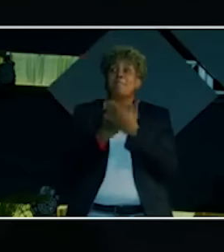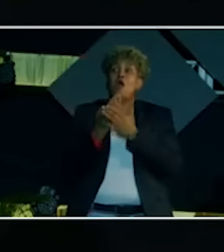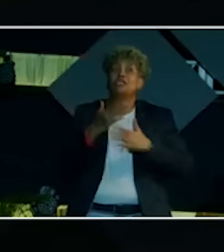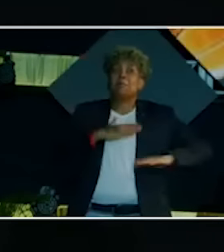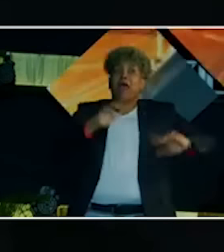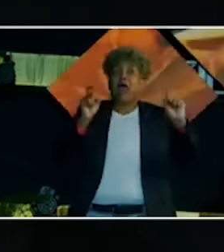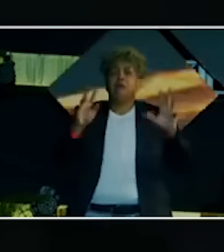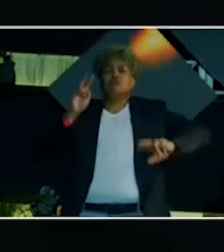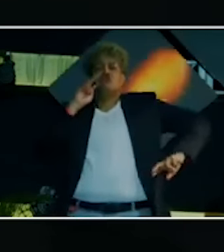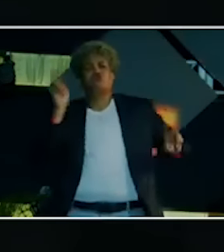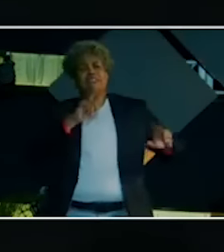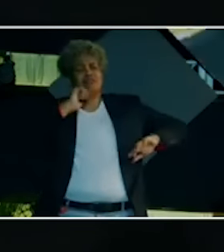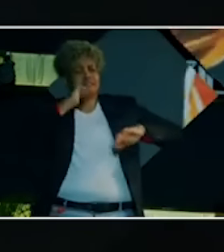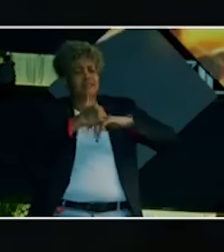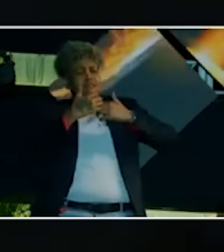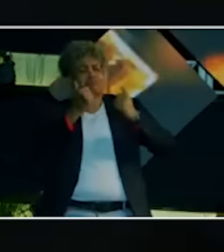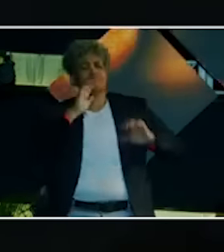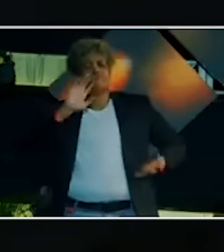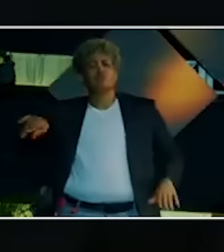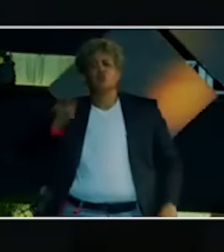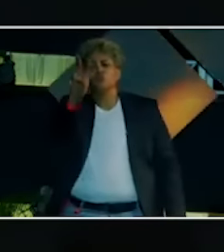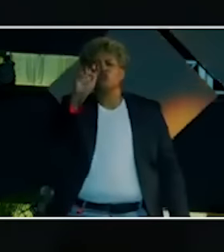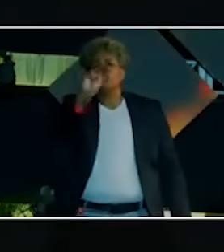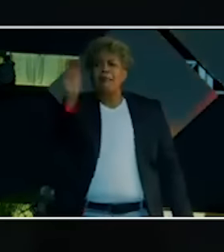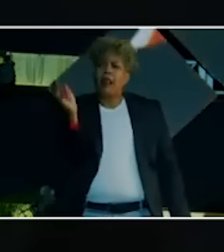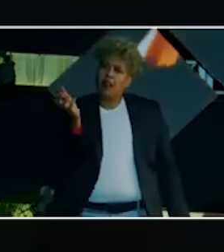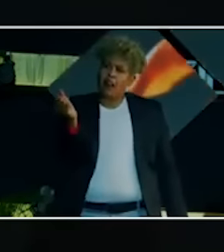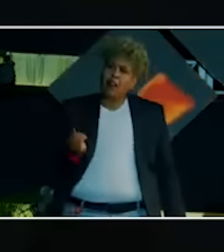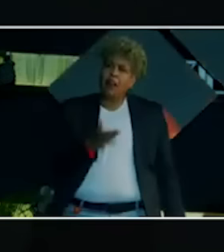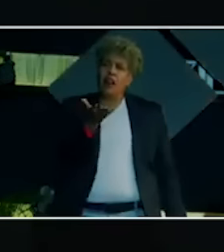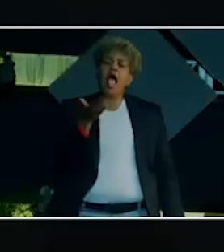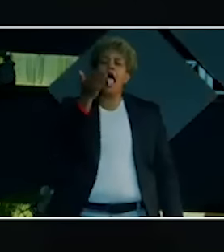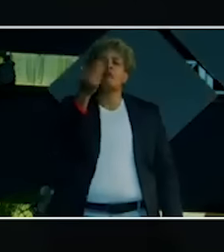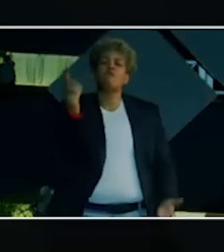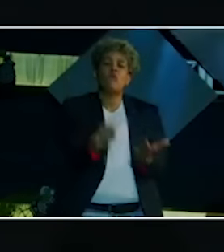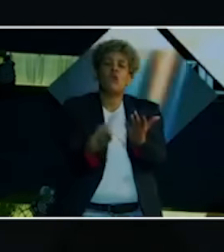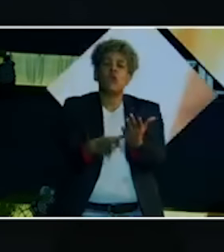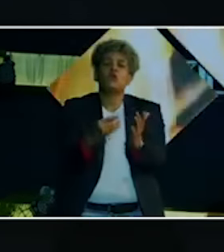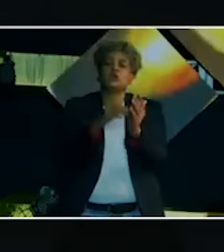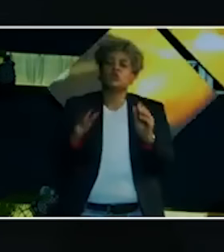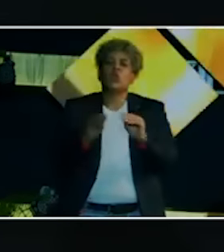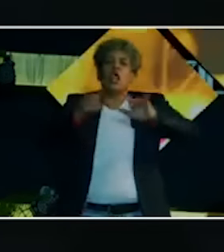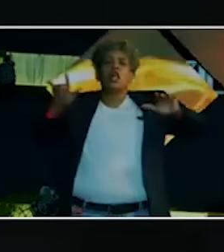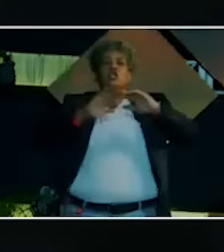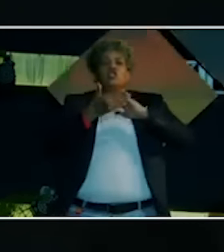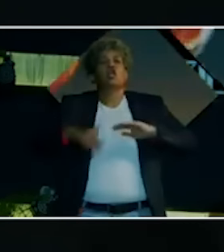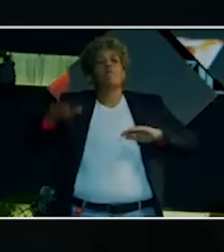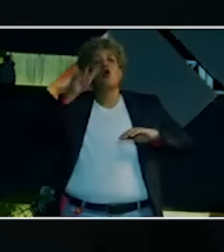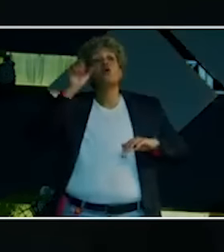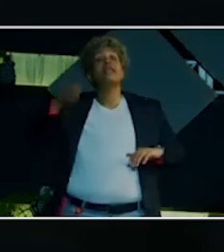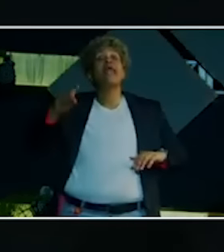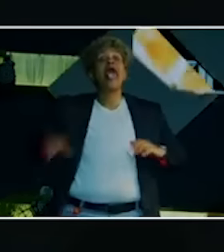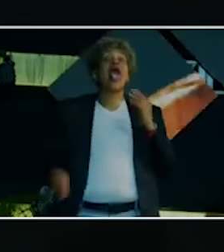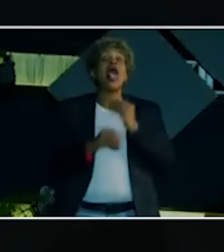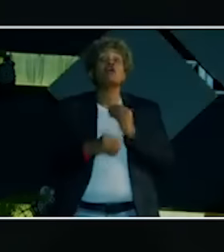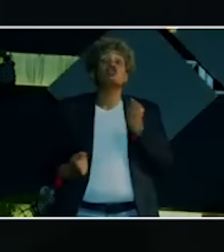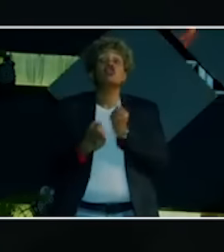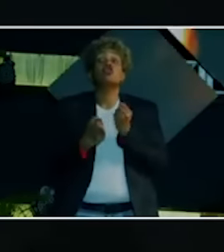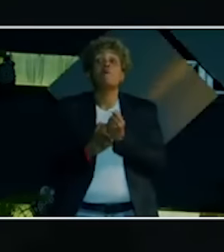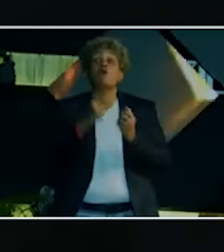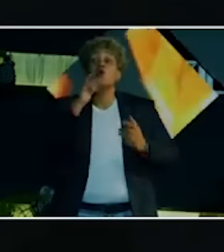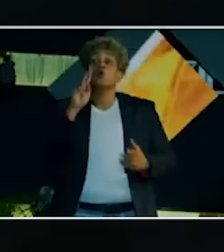my administration has set aside $200 million to help 1,000 students across the island who need extra support